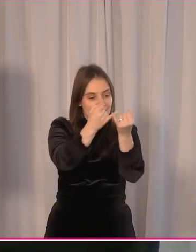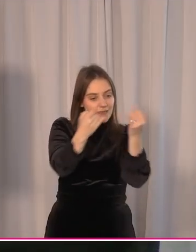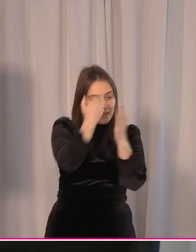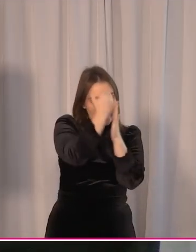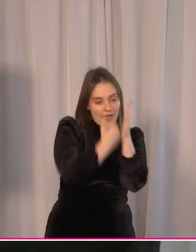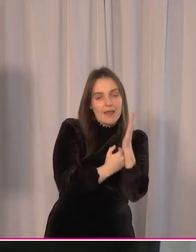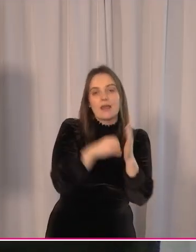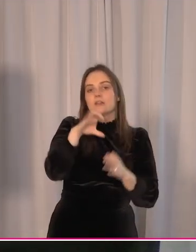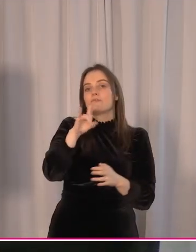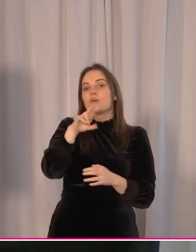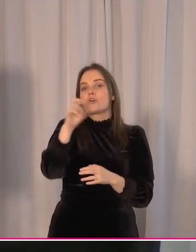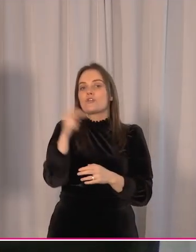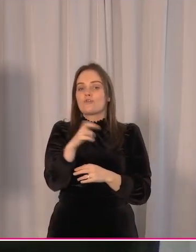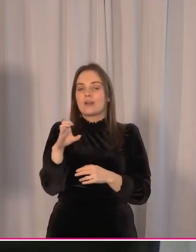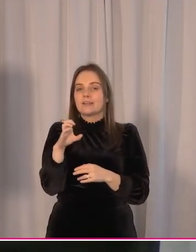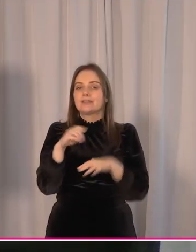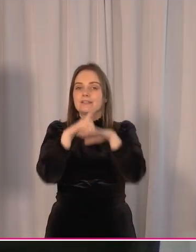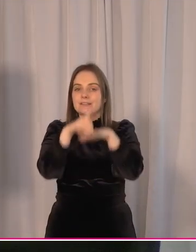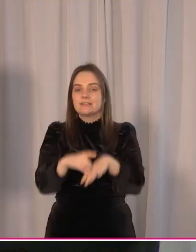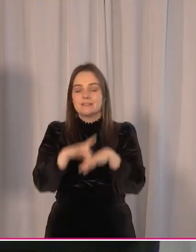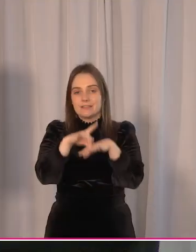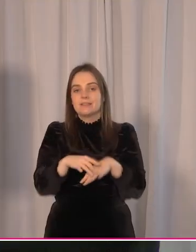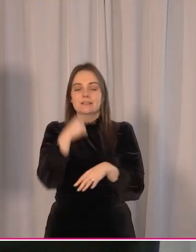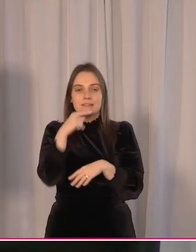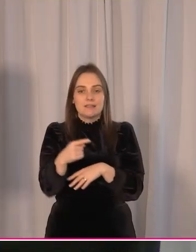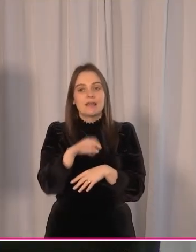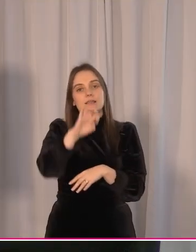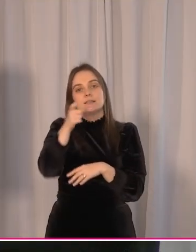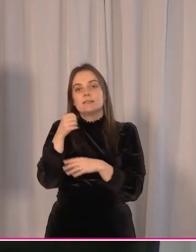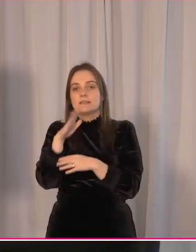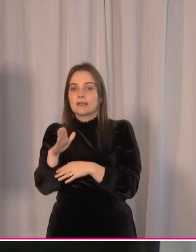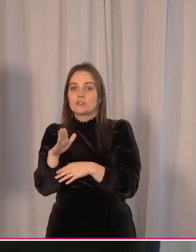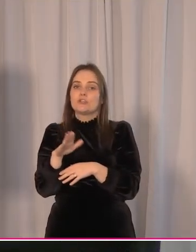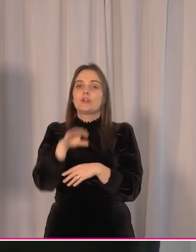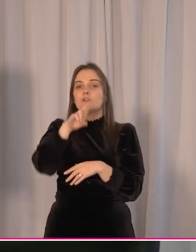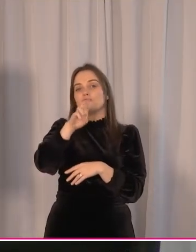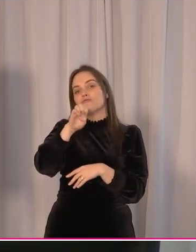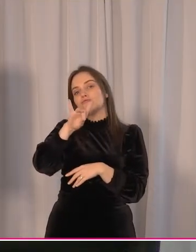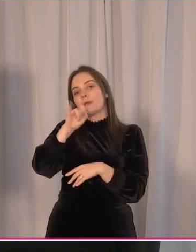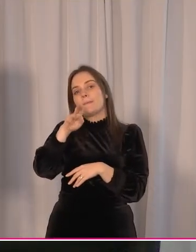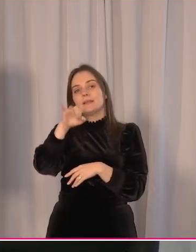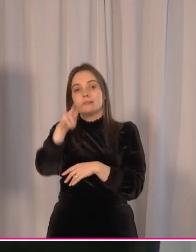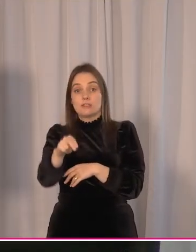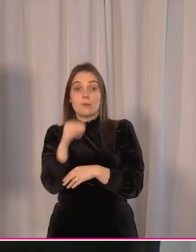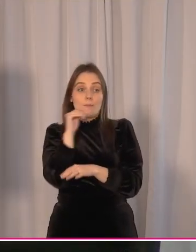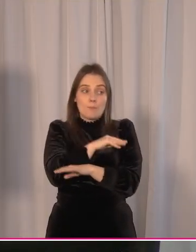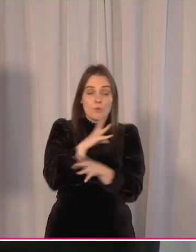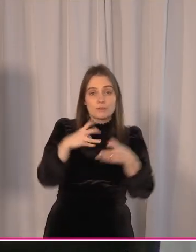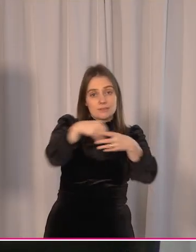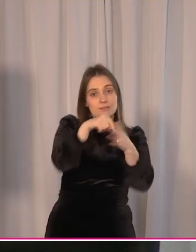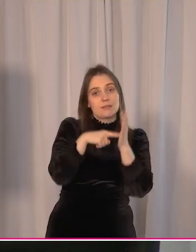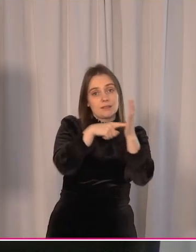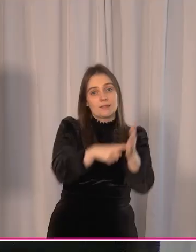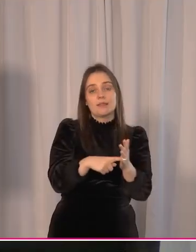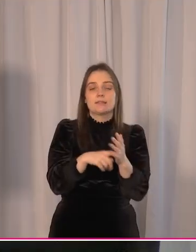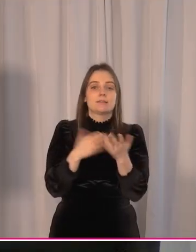disease situations that say sexual rehabilitation is an important component of your rehabilitation post-acquired